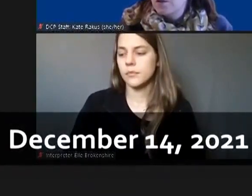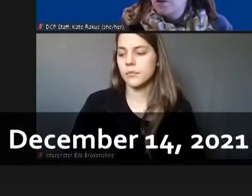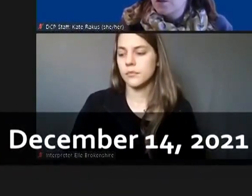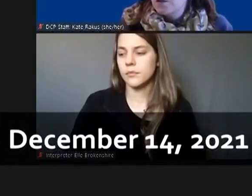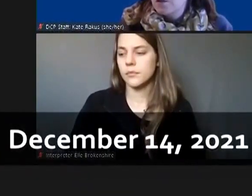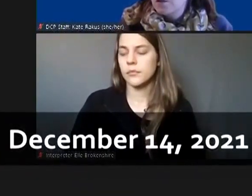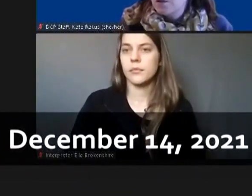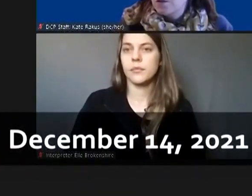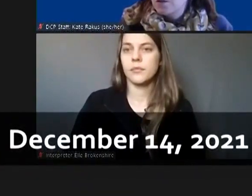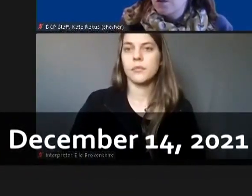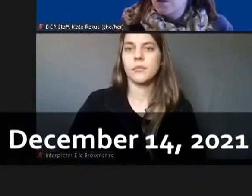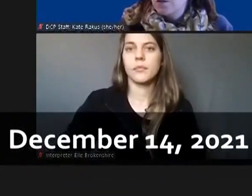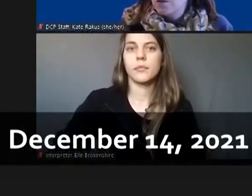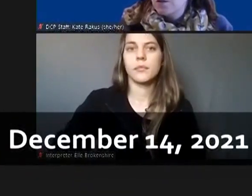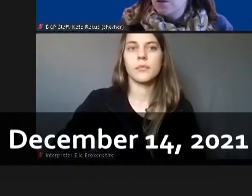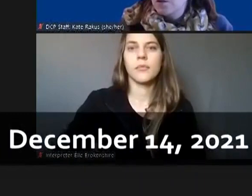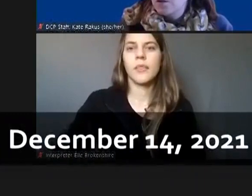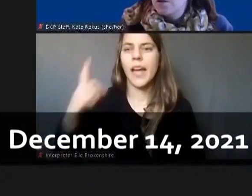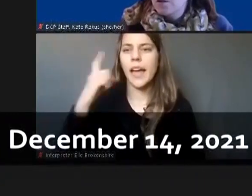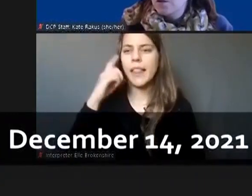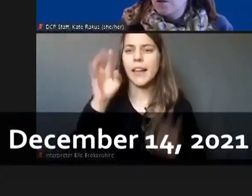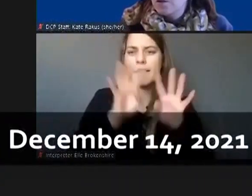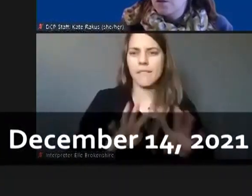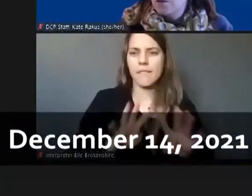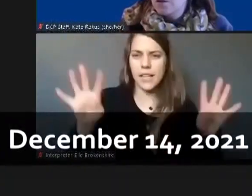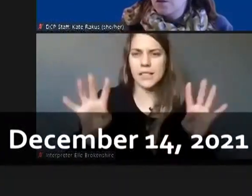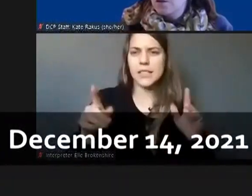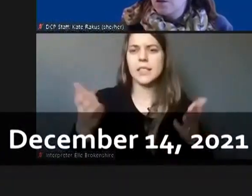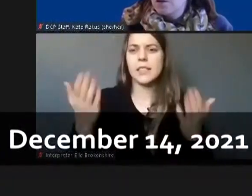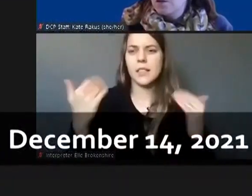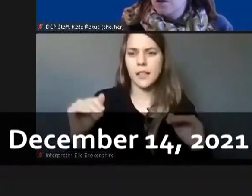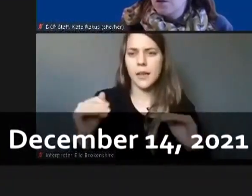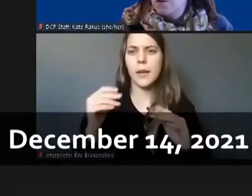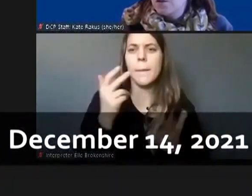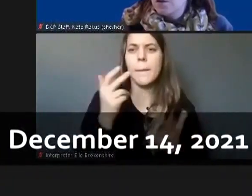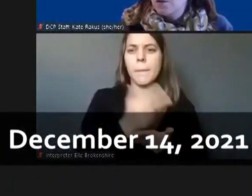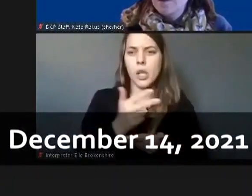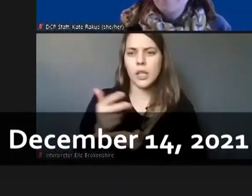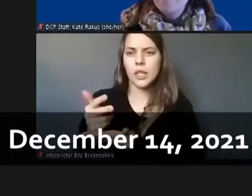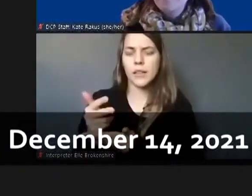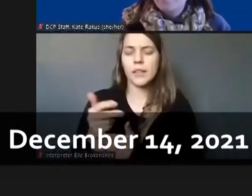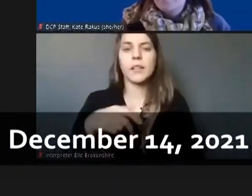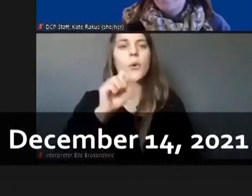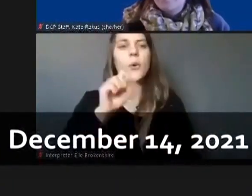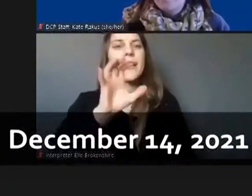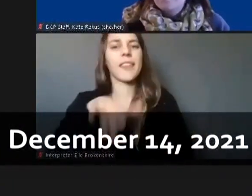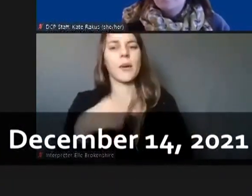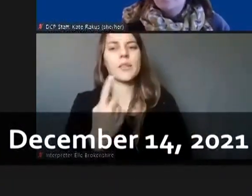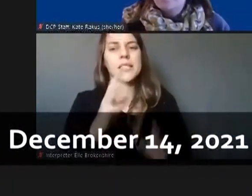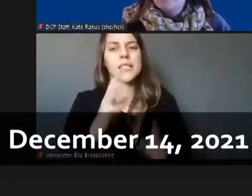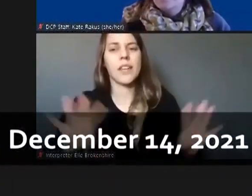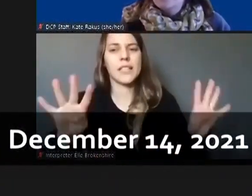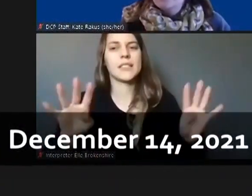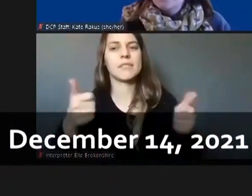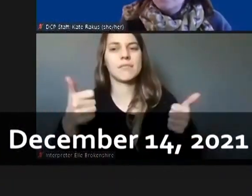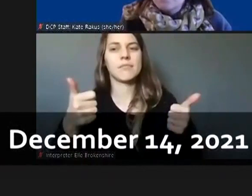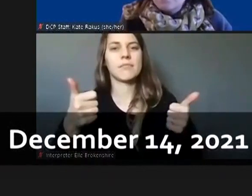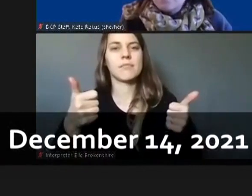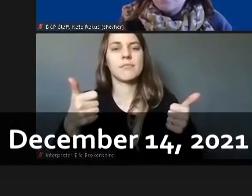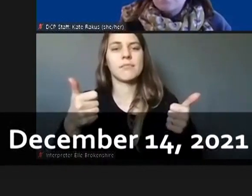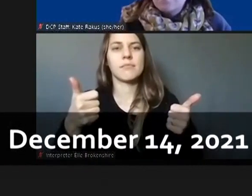I think you went fence, then parking, deck. Yep, this is fence. Oops, there we go. All right,